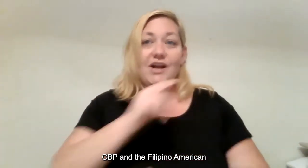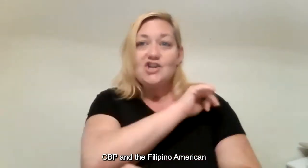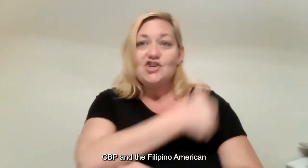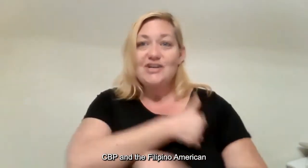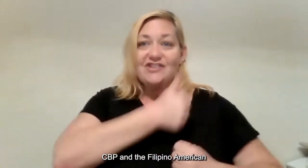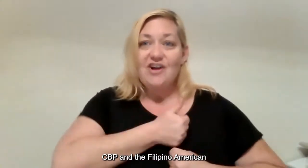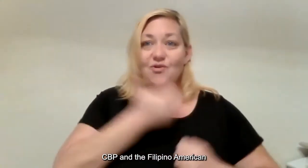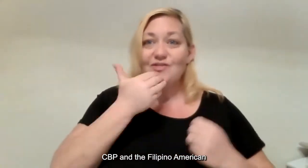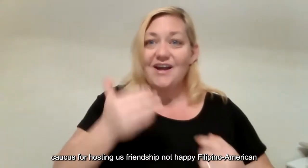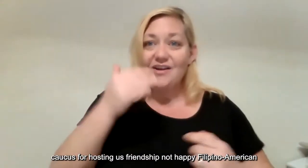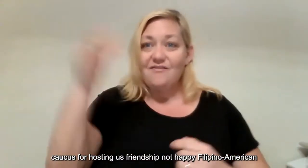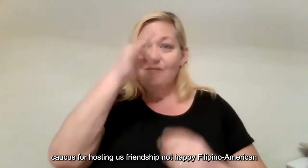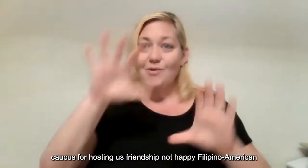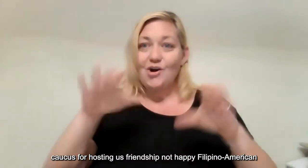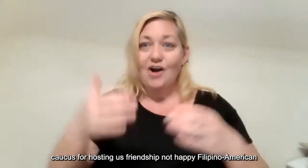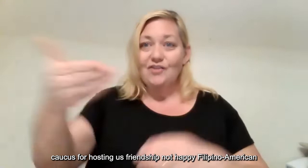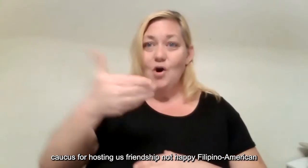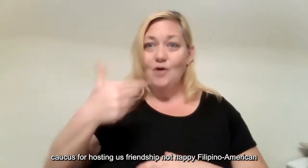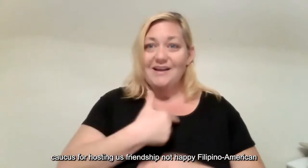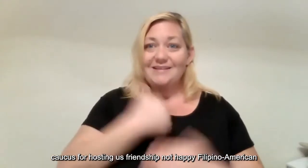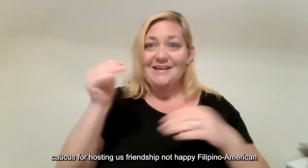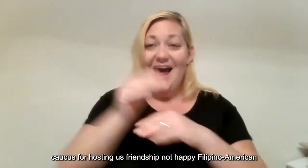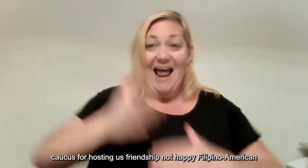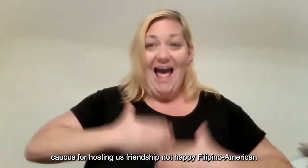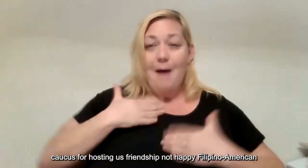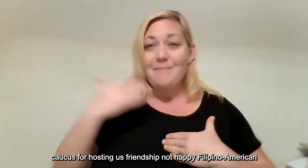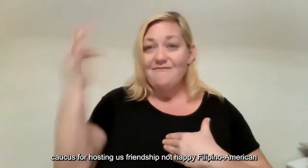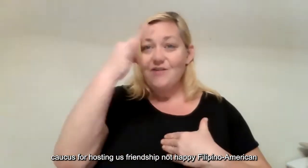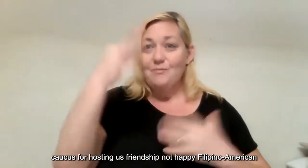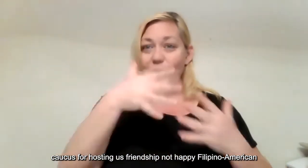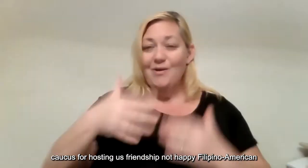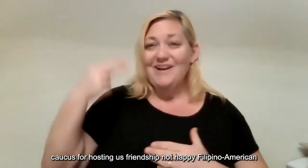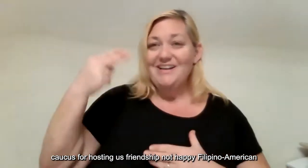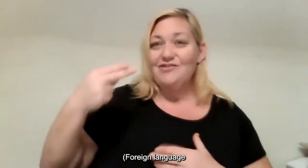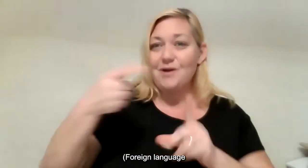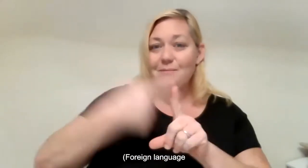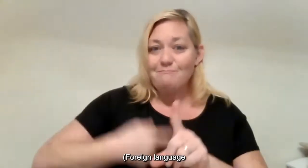Filipino-American Caucus for hosting us tonight. Happy Filipino-American History Month.